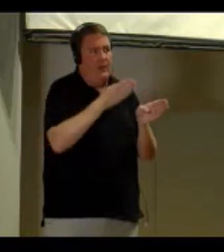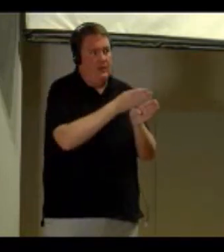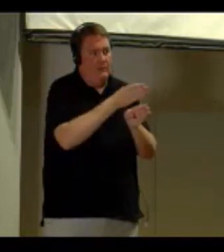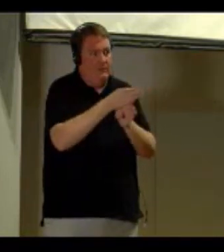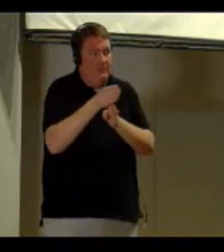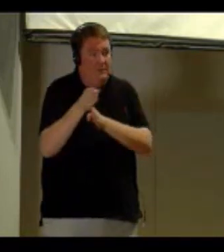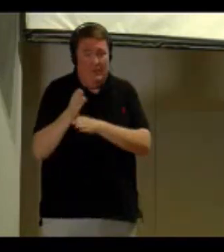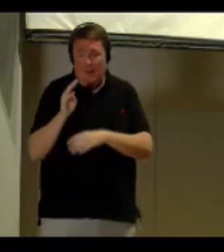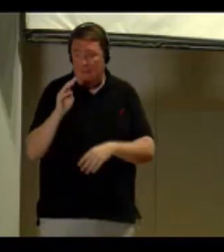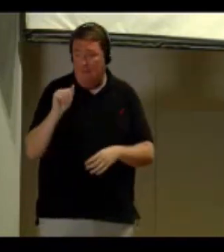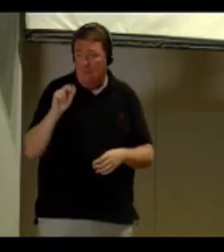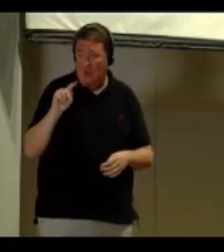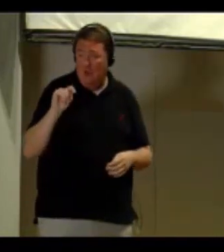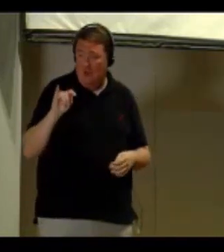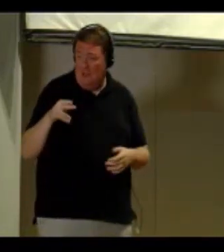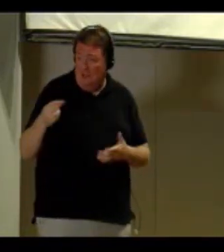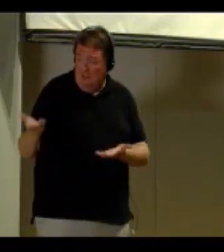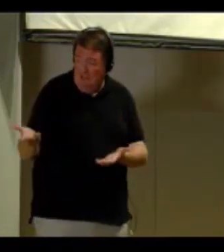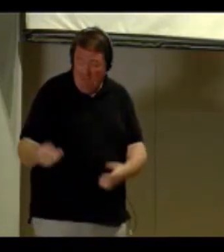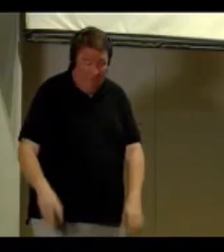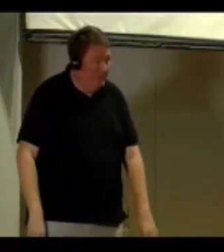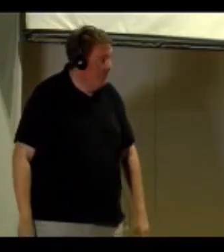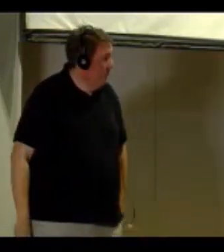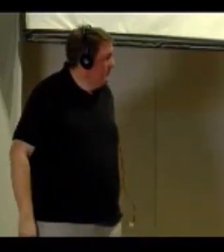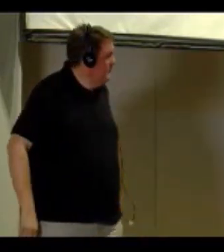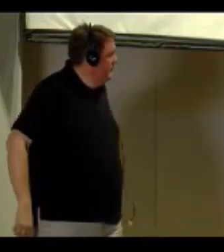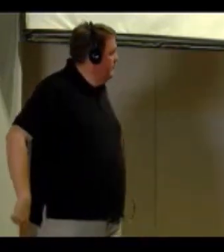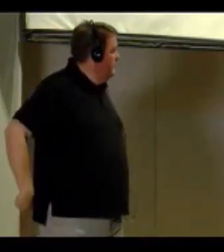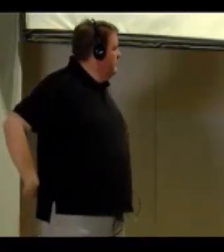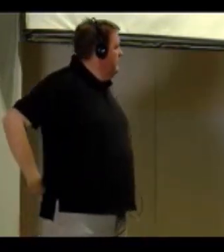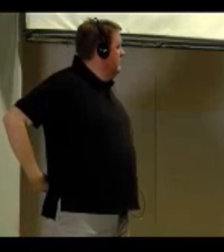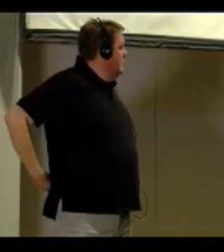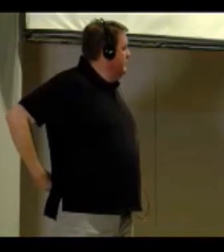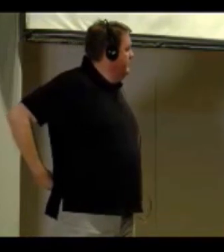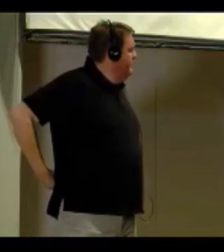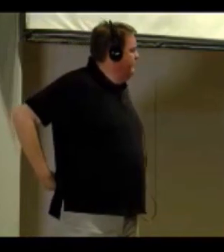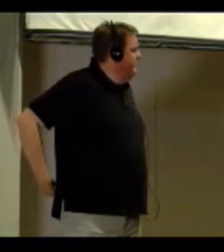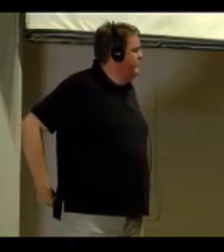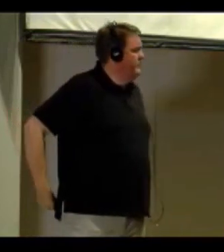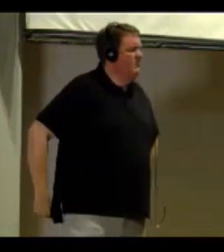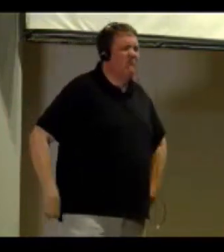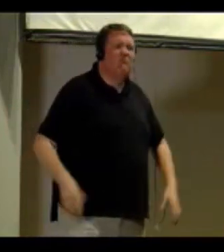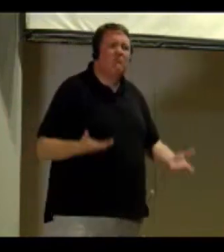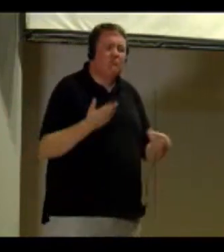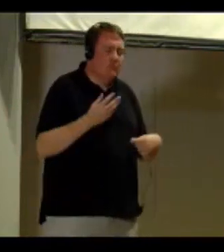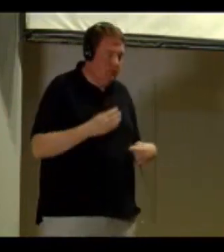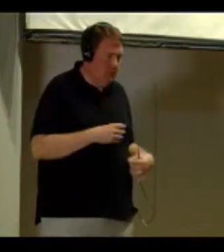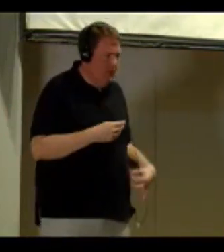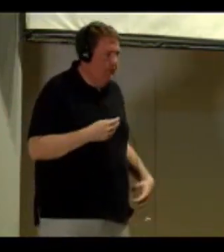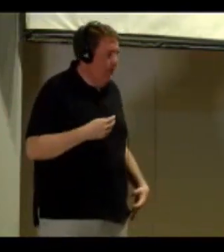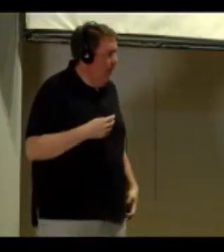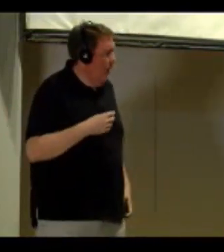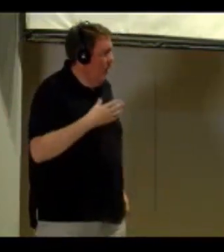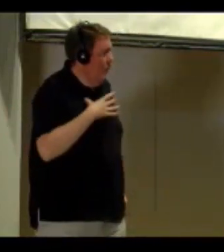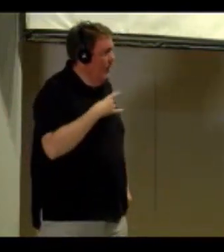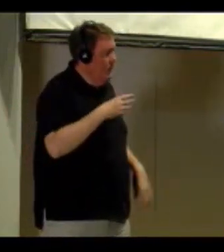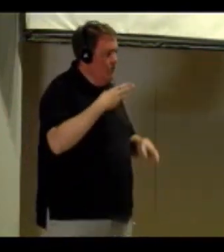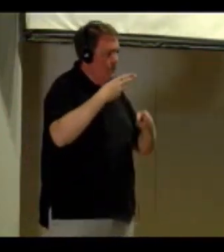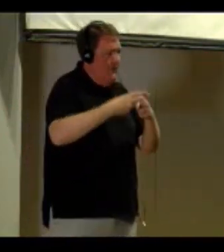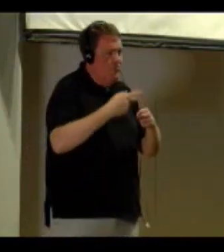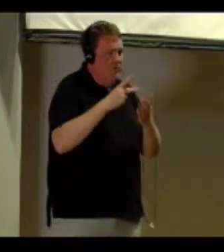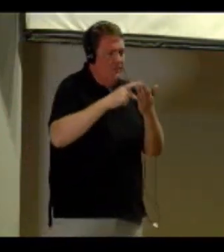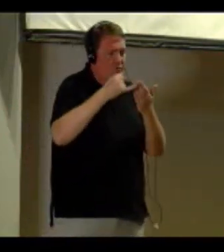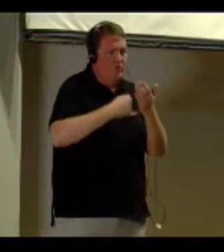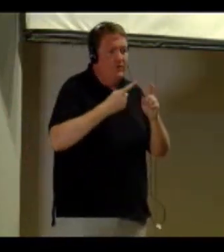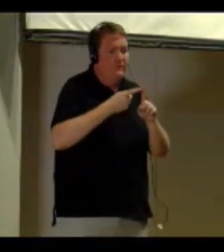And Martin, I'll invite you to begin since you're immediately to my right. I'll actually start with mentioning a project that comes